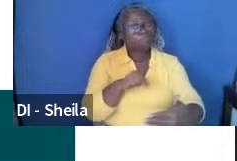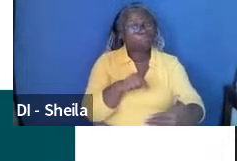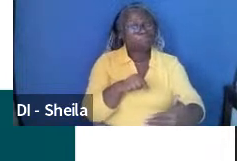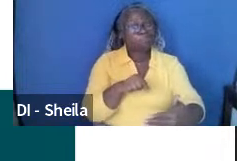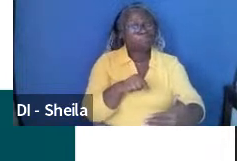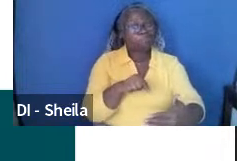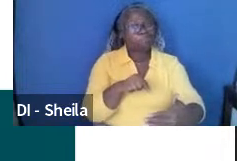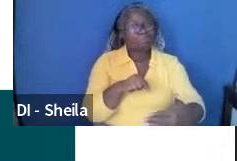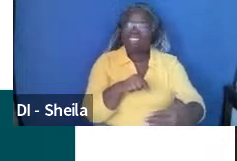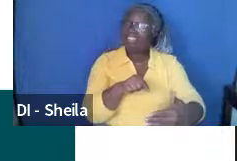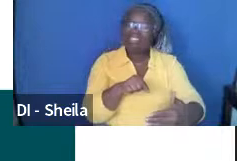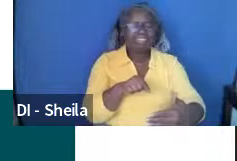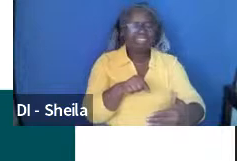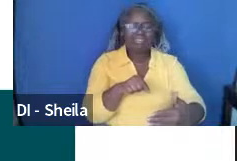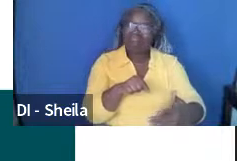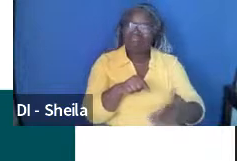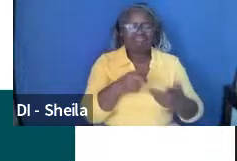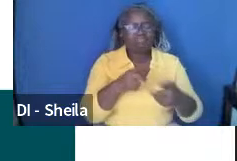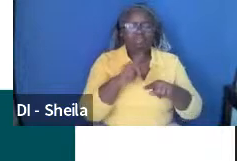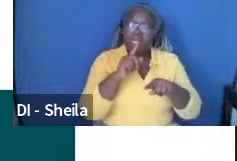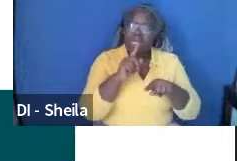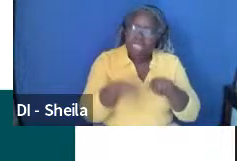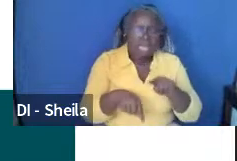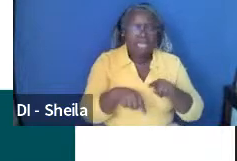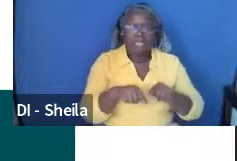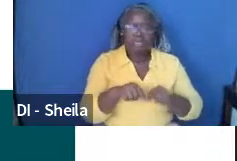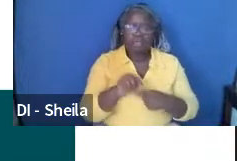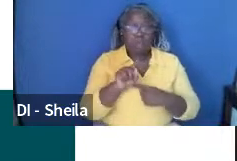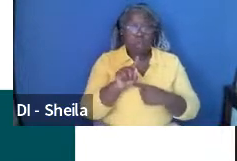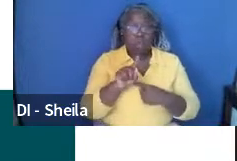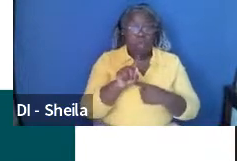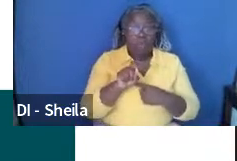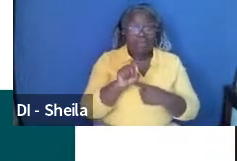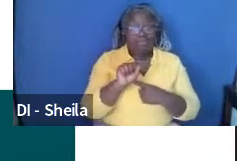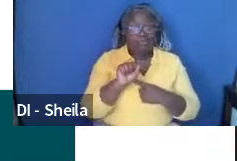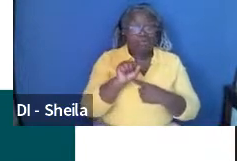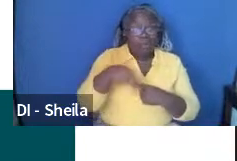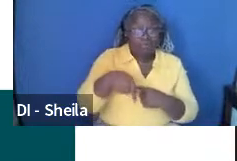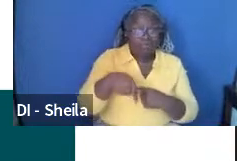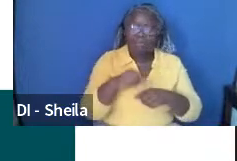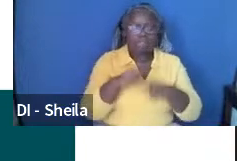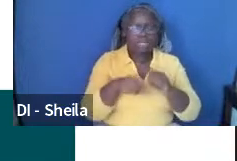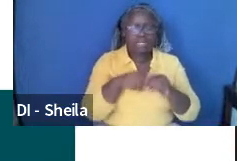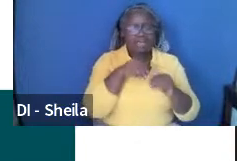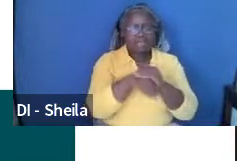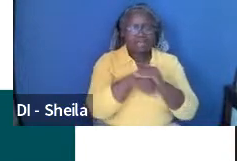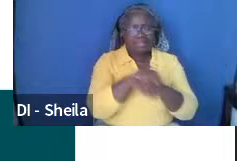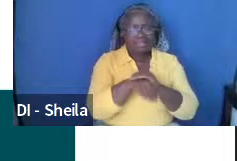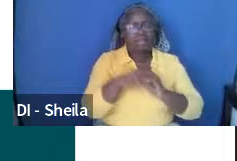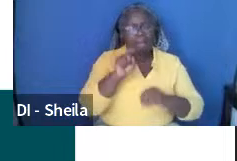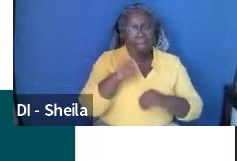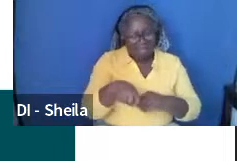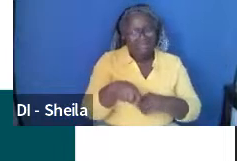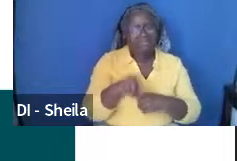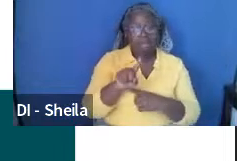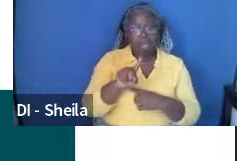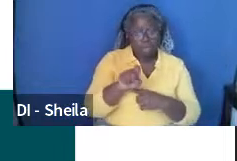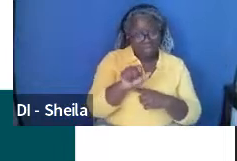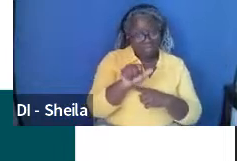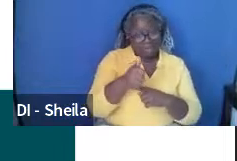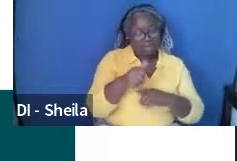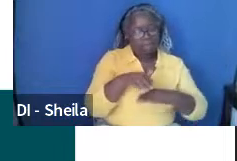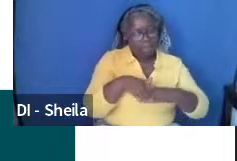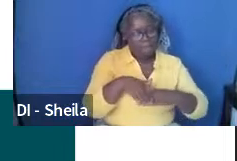be fully accessible. So what the drawing is showing here is you come in through the door on the right, and then we've got these